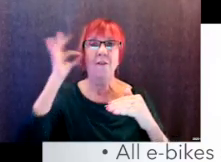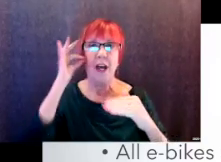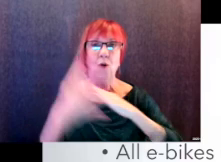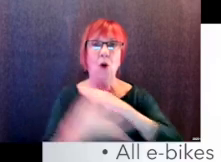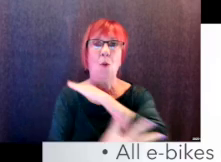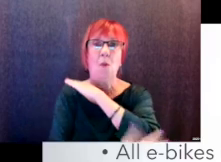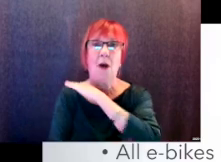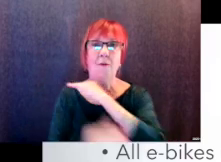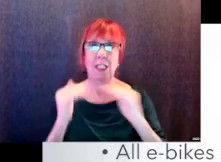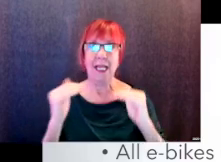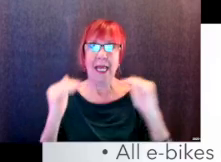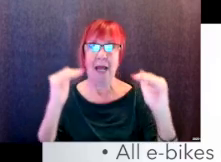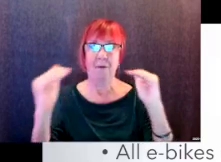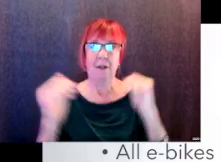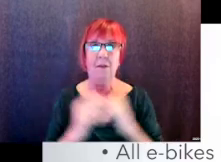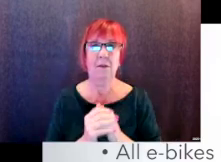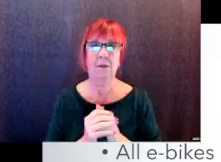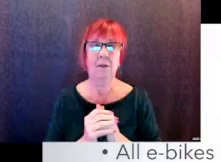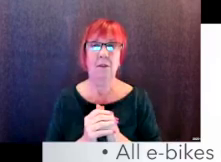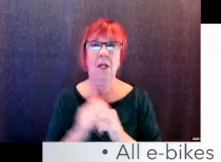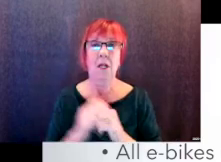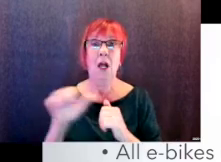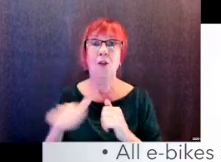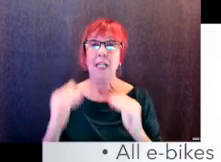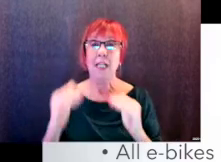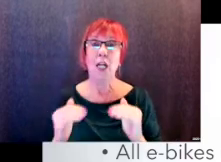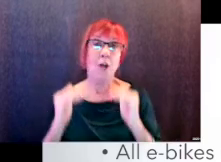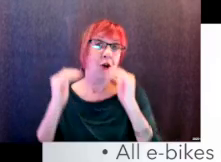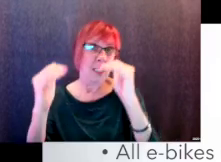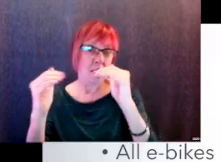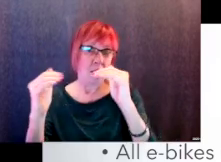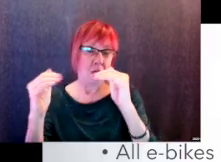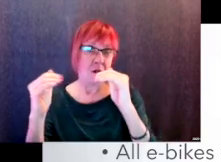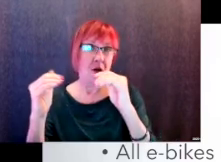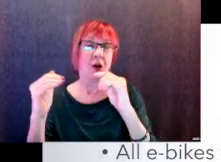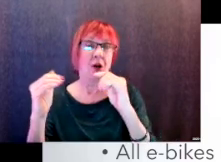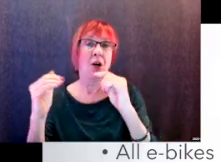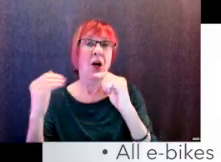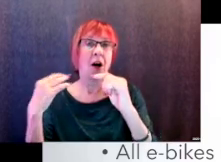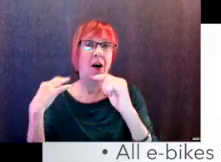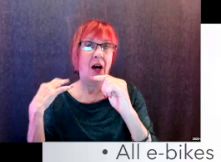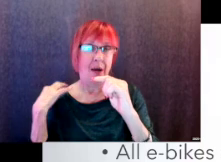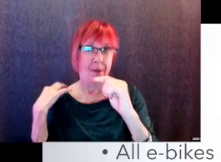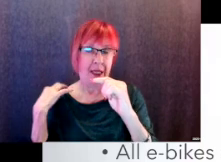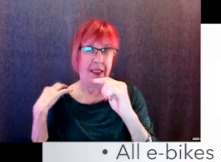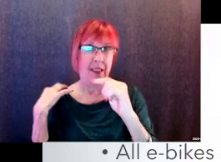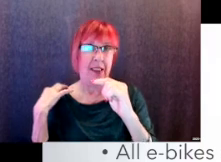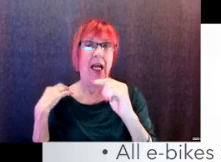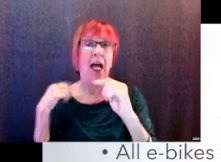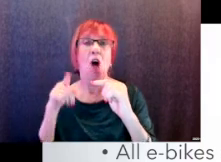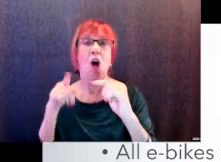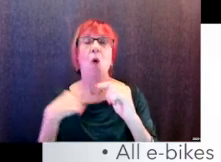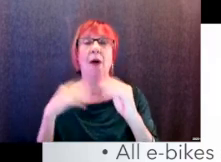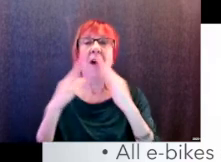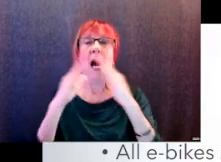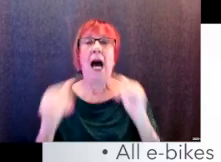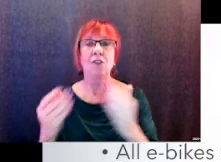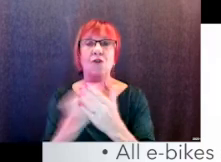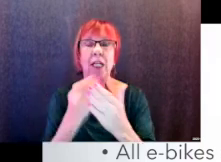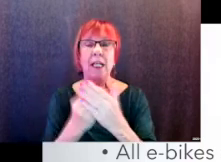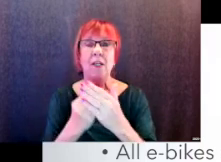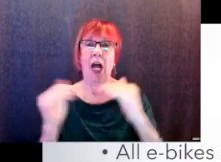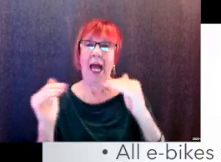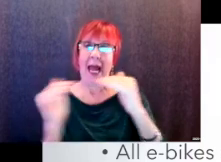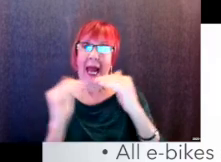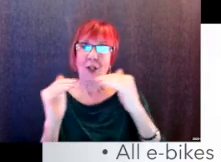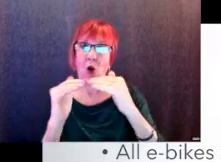pedals, a motor with less than 750 watts. And one of our